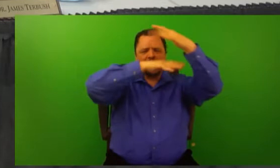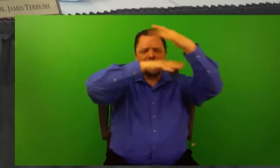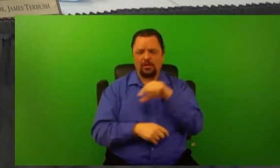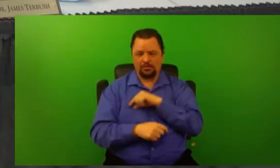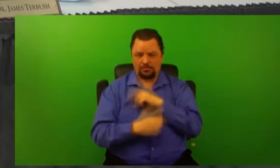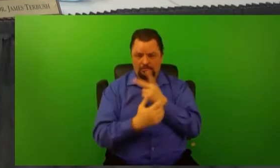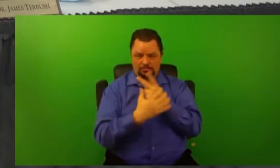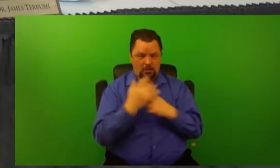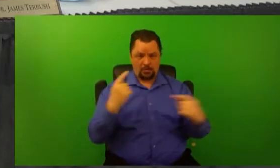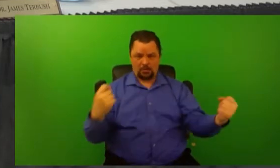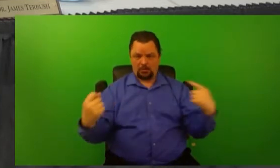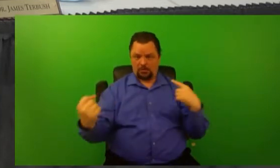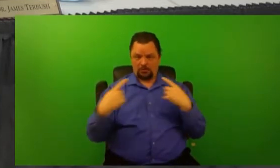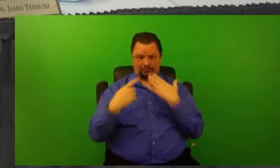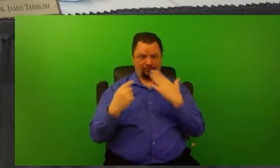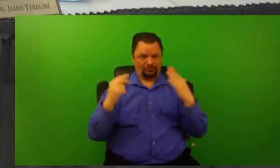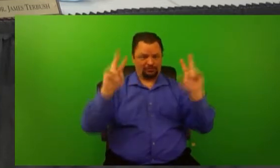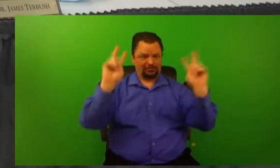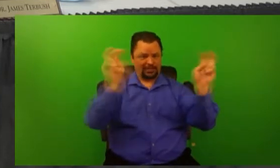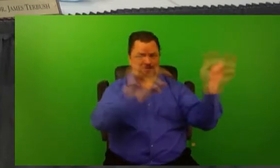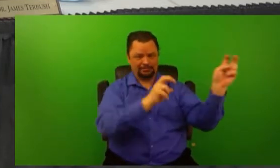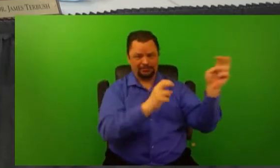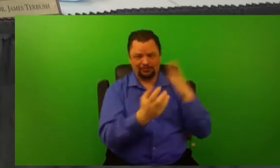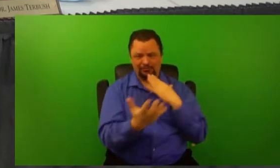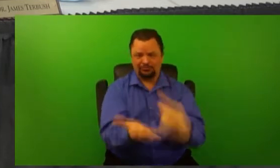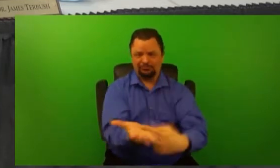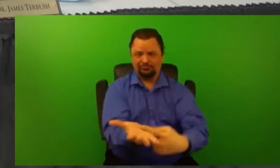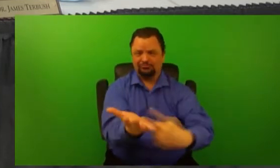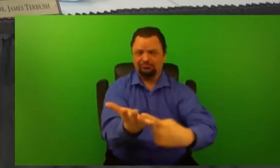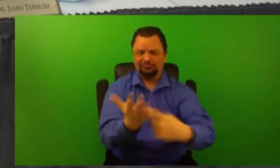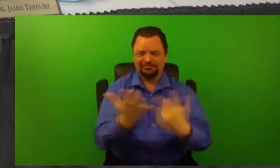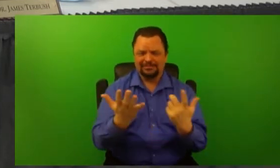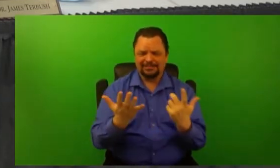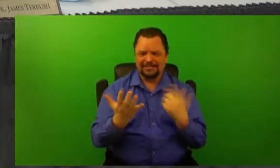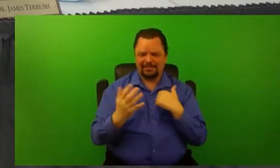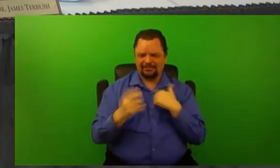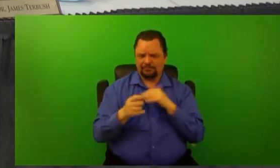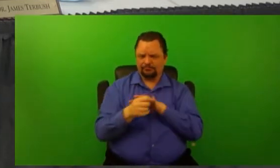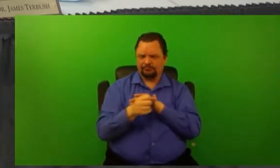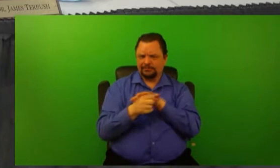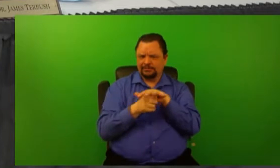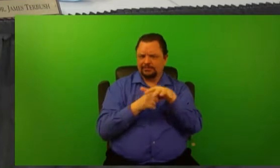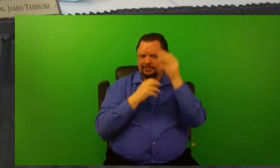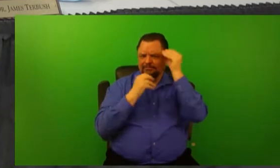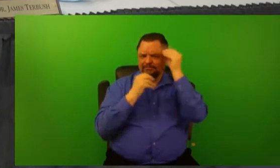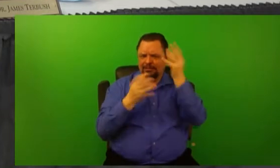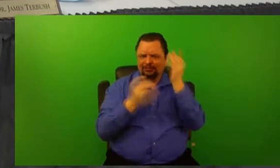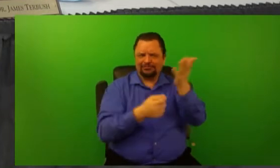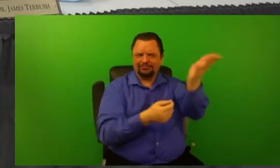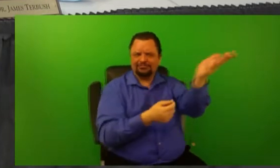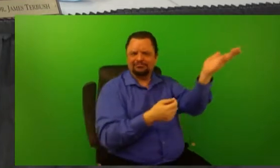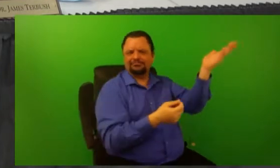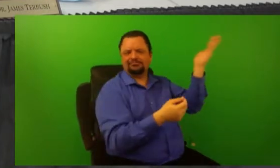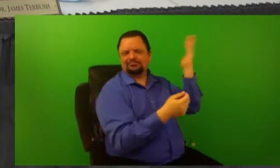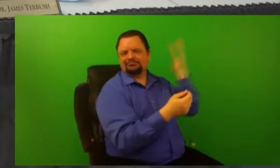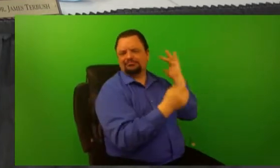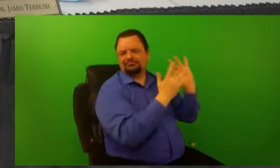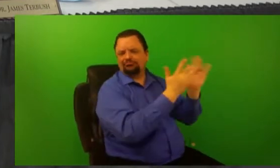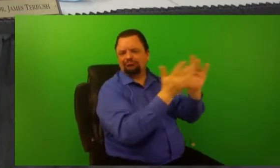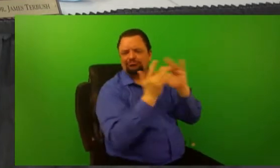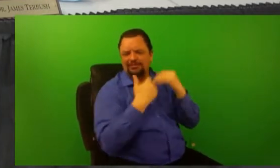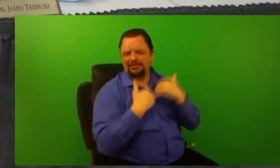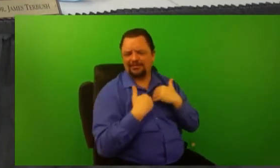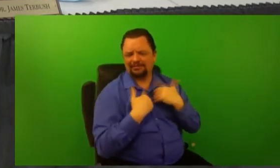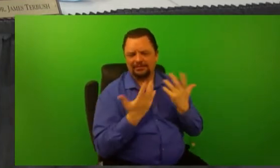topics. And I think there's plenty of information available on that. I guess if we end up